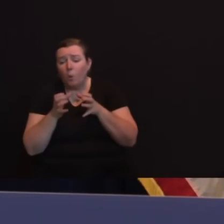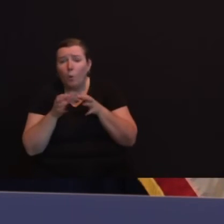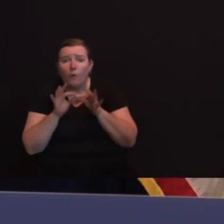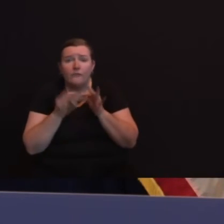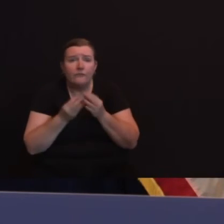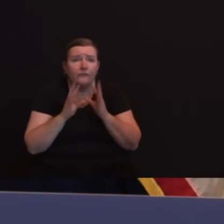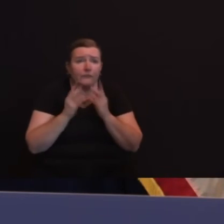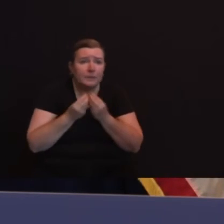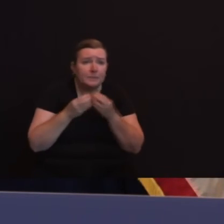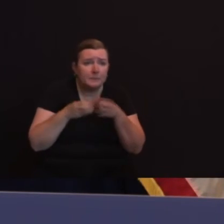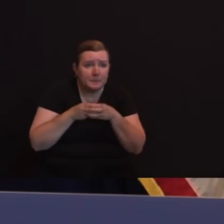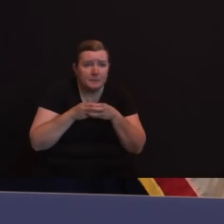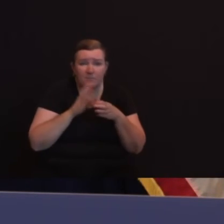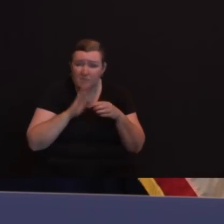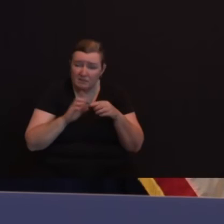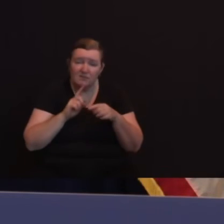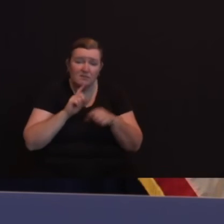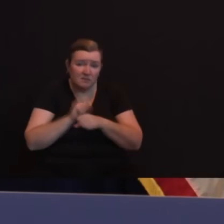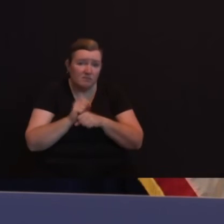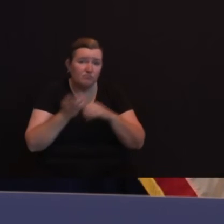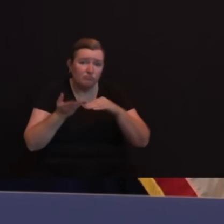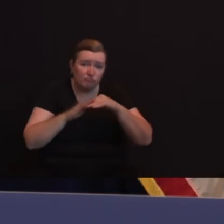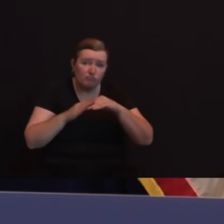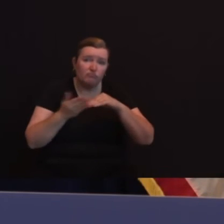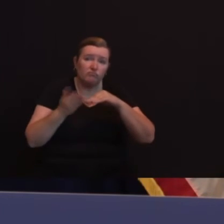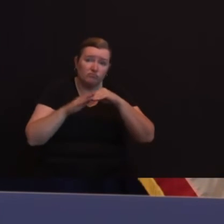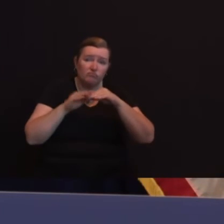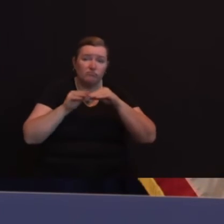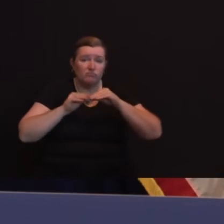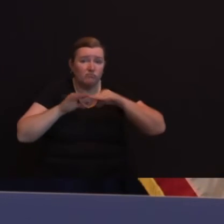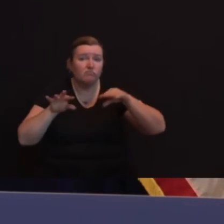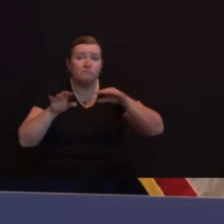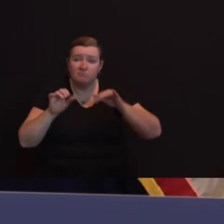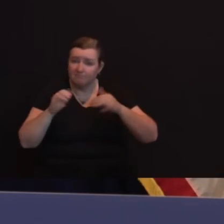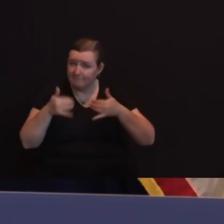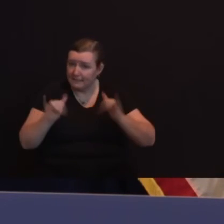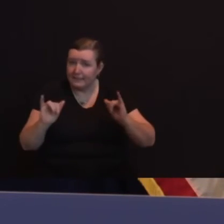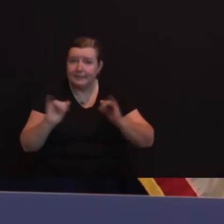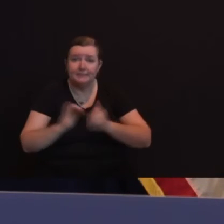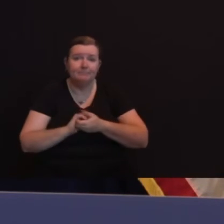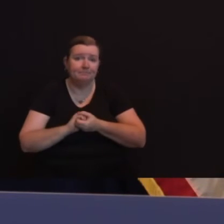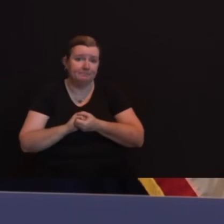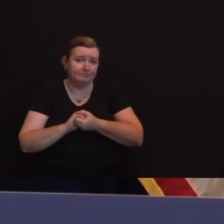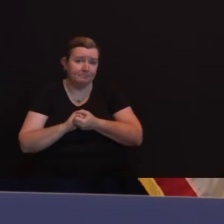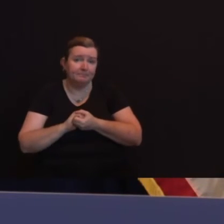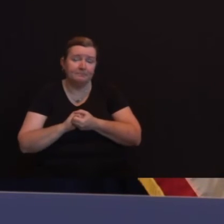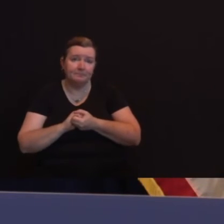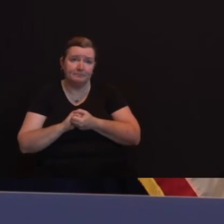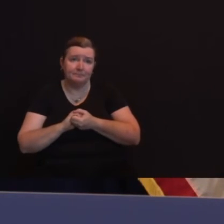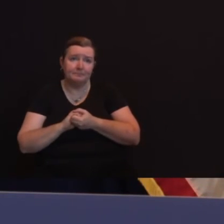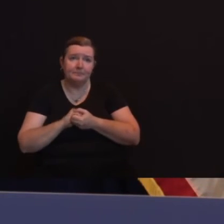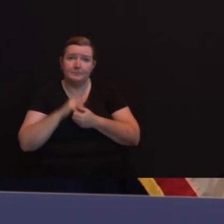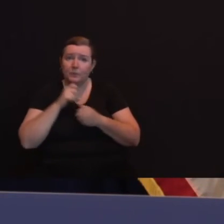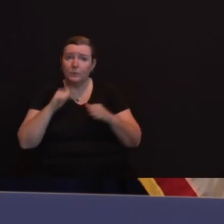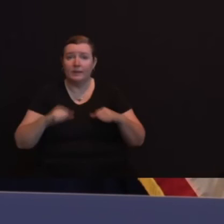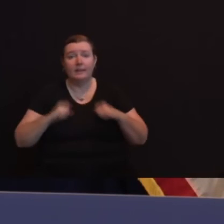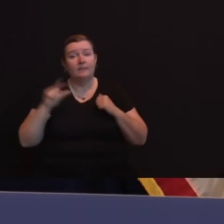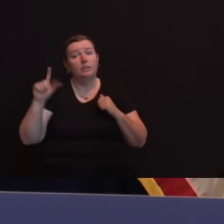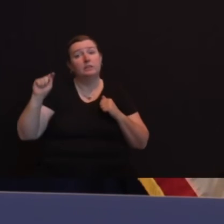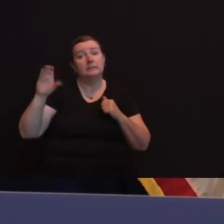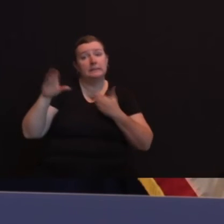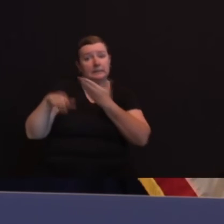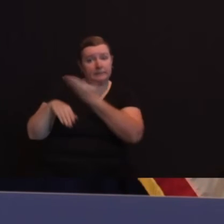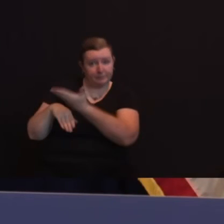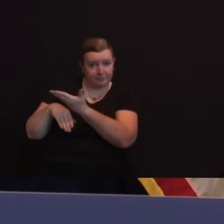of increasing cases. Residents of long-term care facilities are particularly susceptible. Bringing your loved